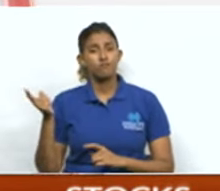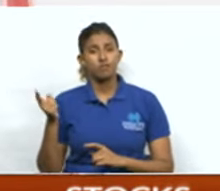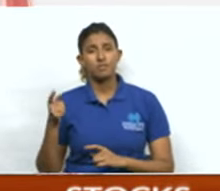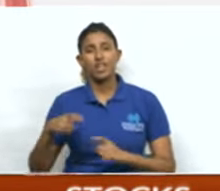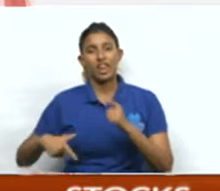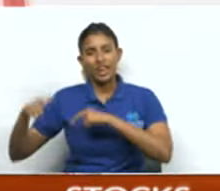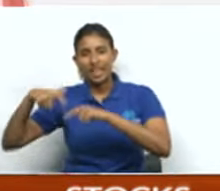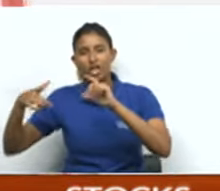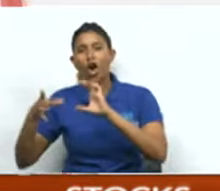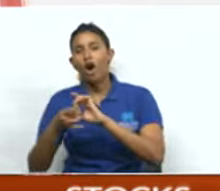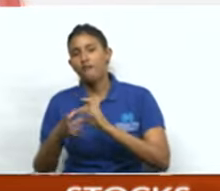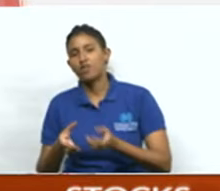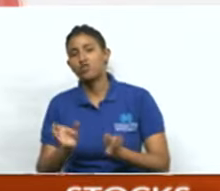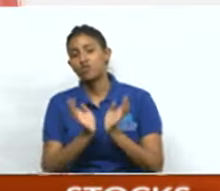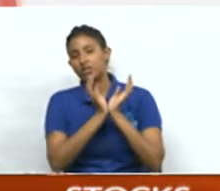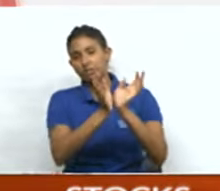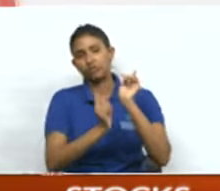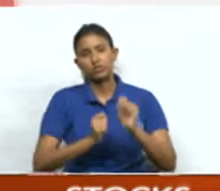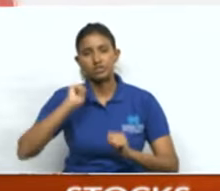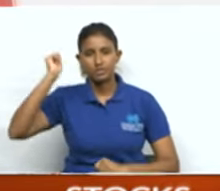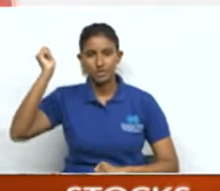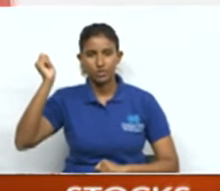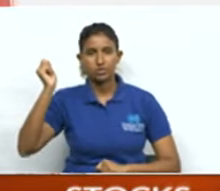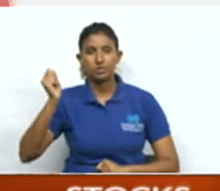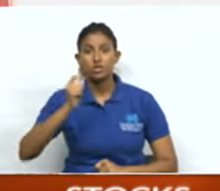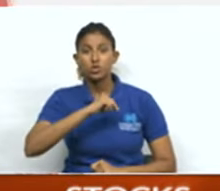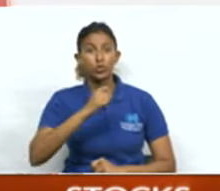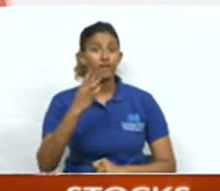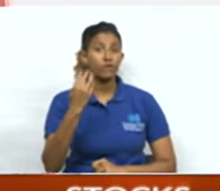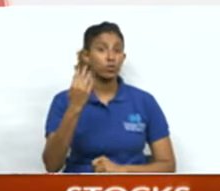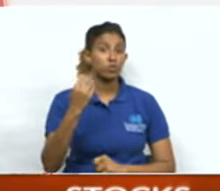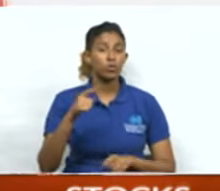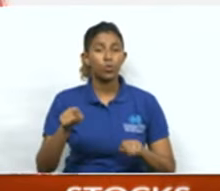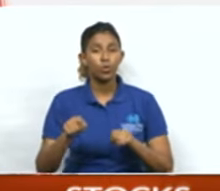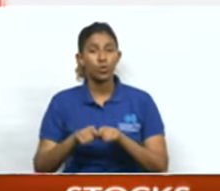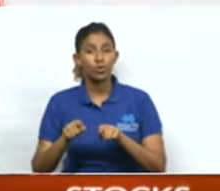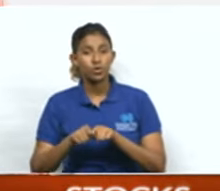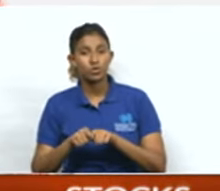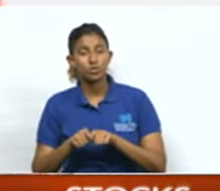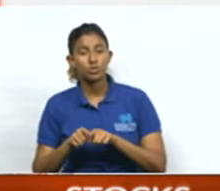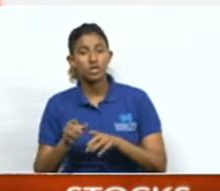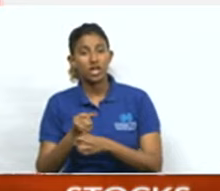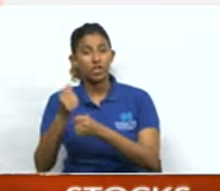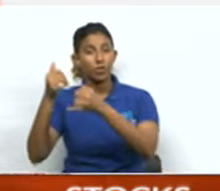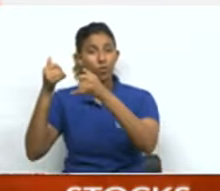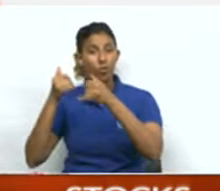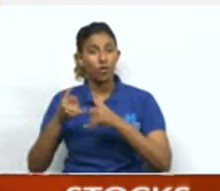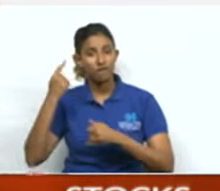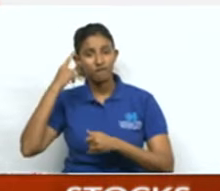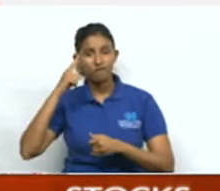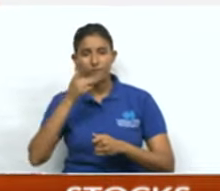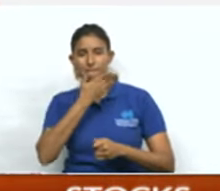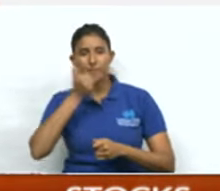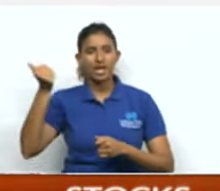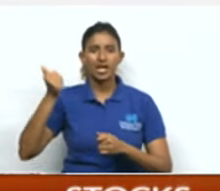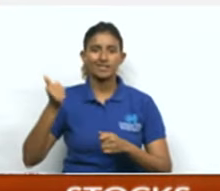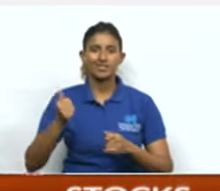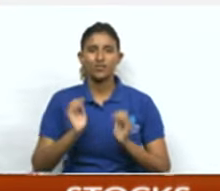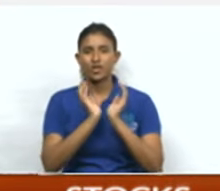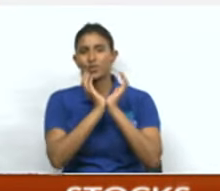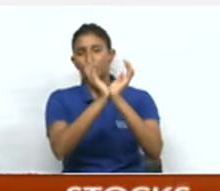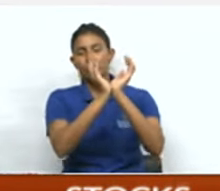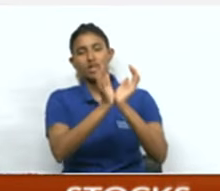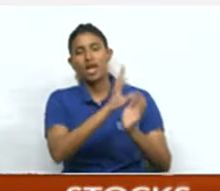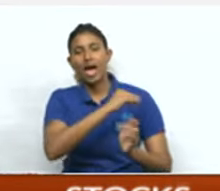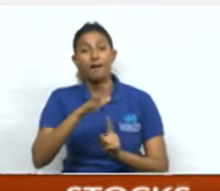Tobago. In 2014, we have also copped the award of best credit union or most outstanding credit union,